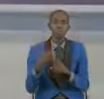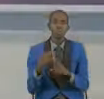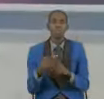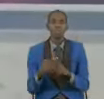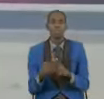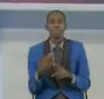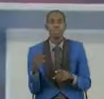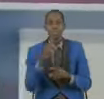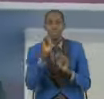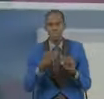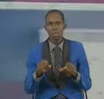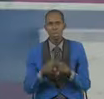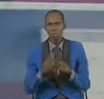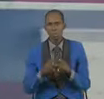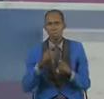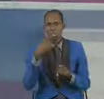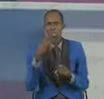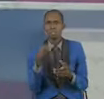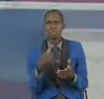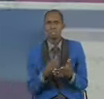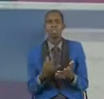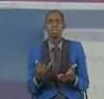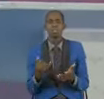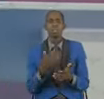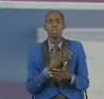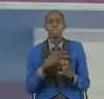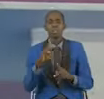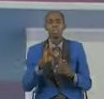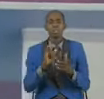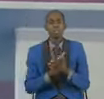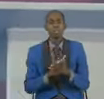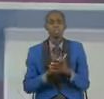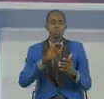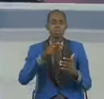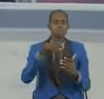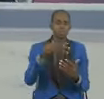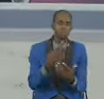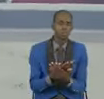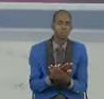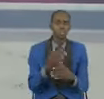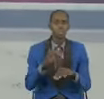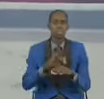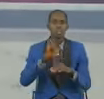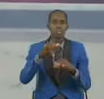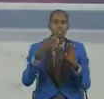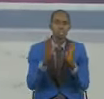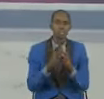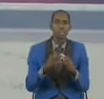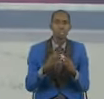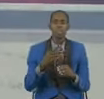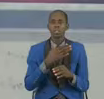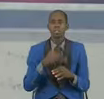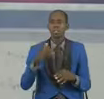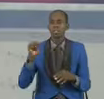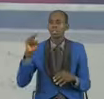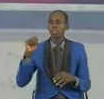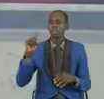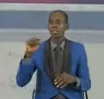church in Jerusalem and then in Antioch and in various cities all over the world, they